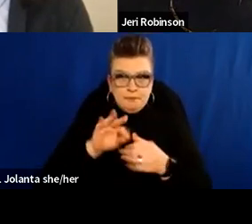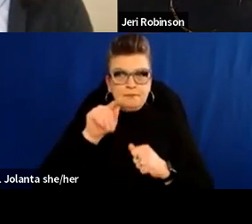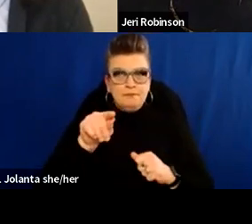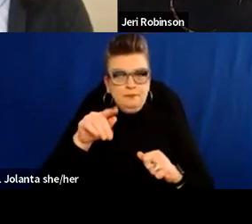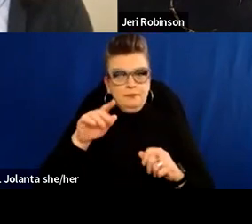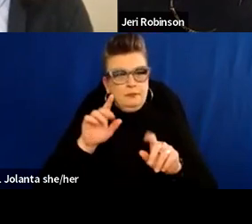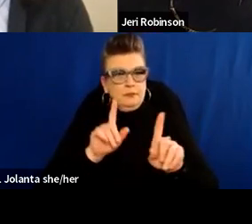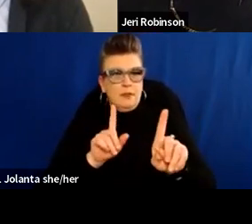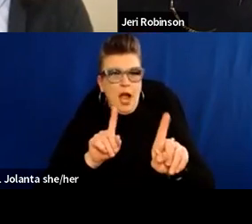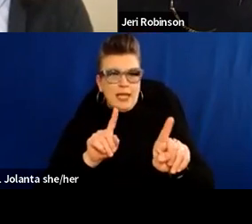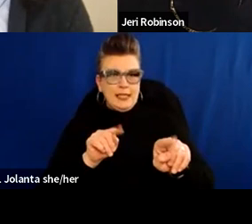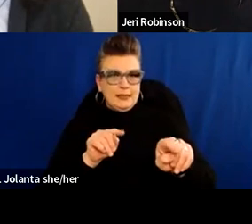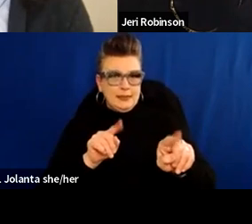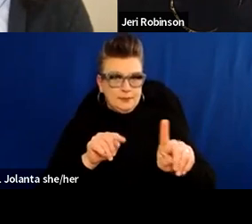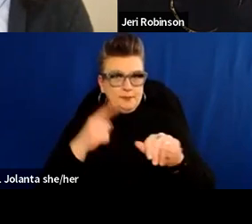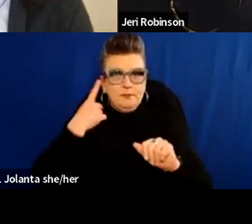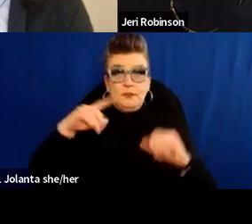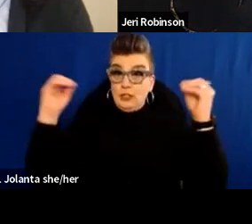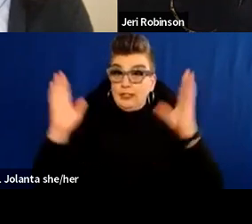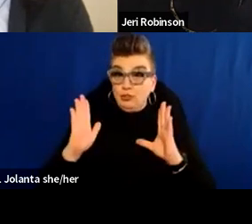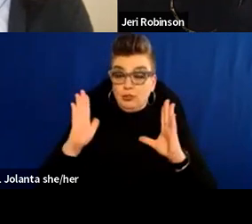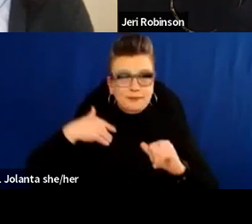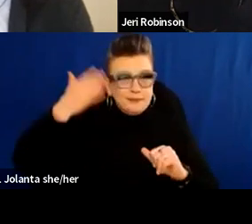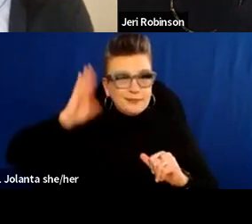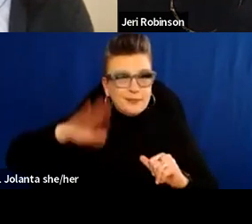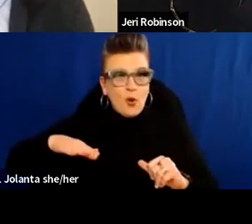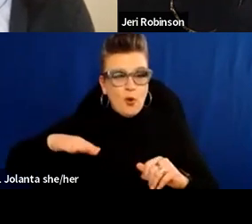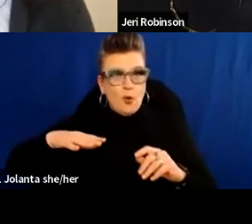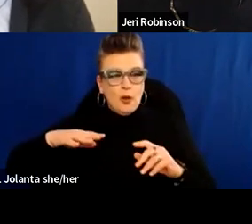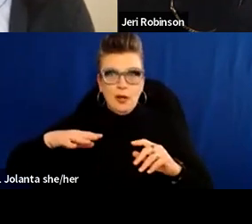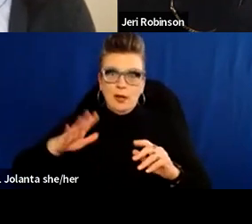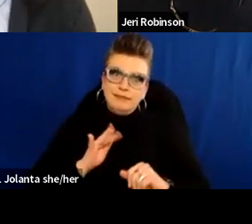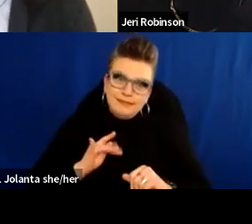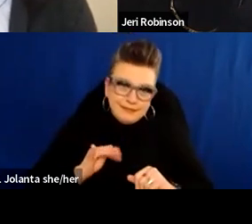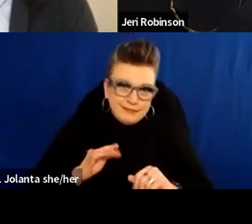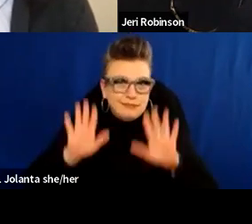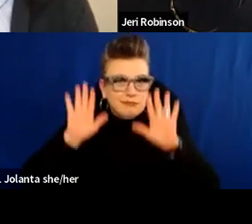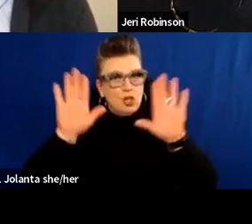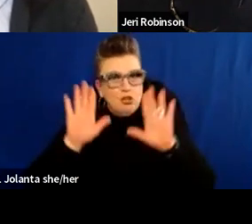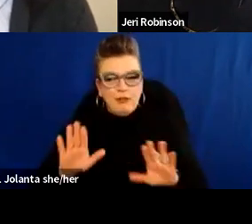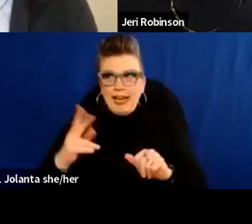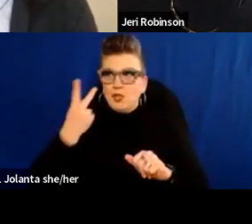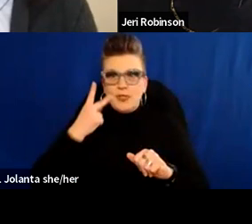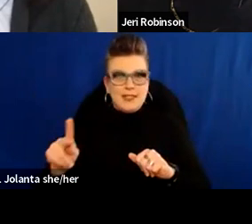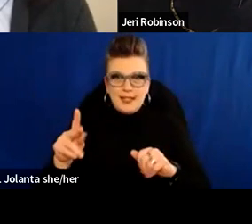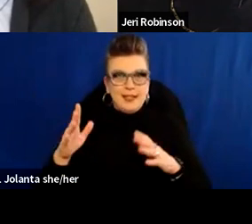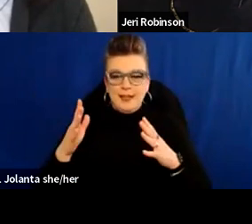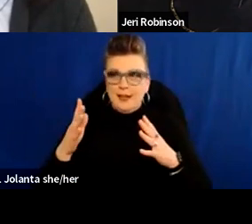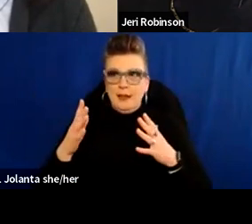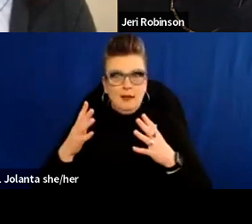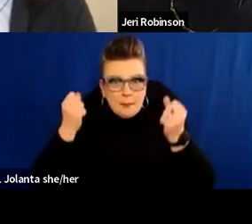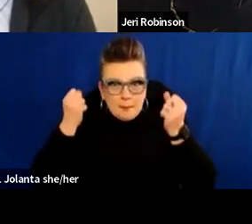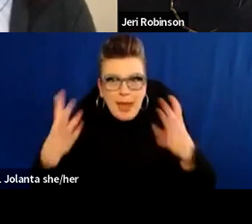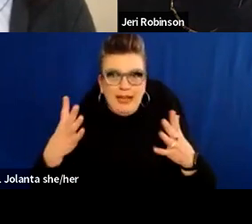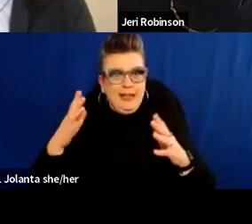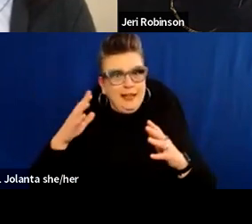attendance uh for for teachers i know we've it's been great to see uh the reduction in absences of this week um